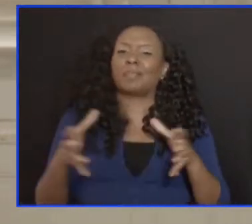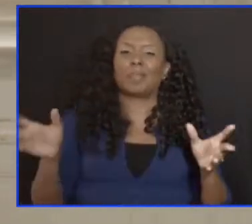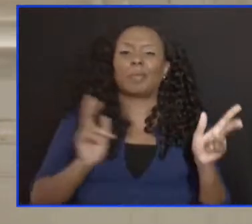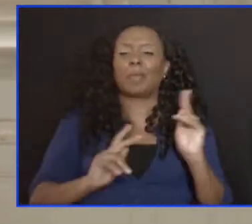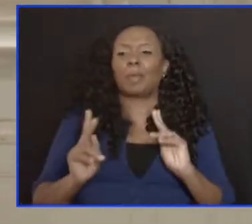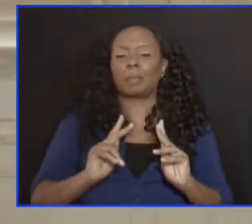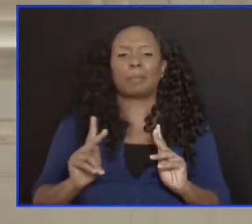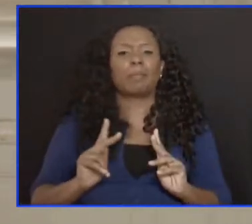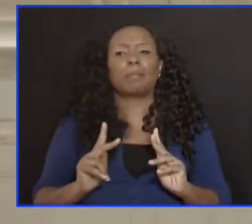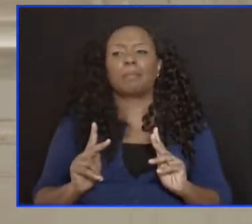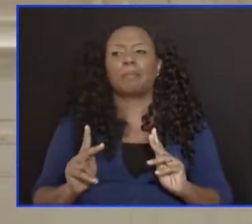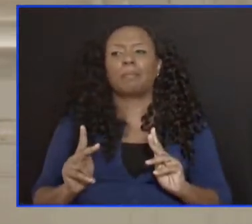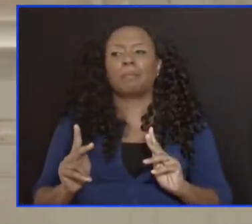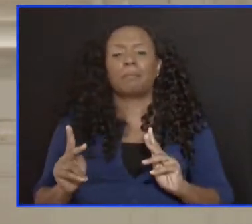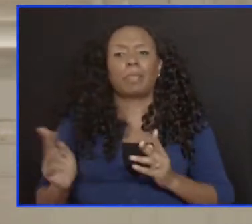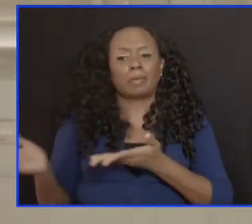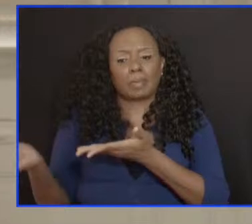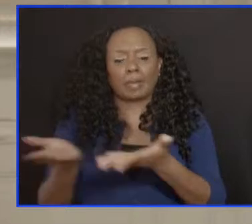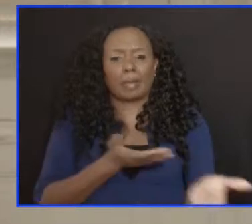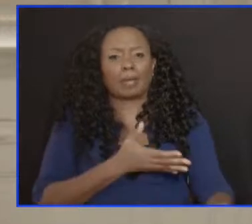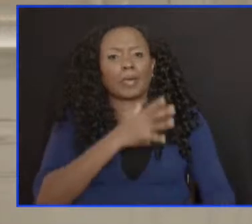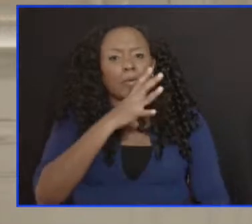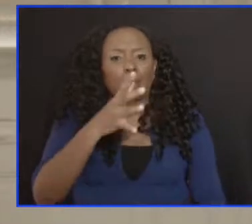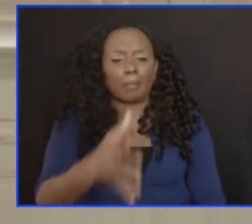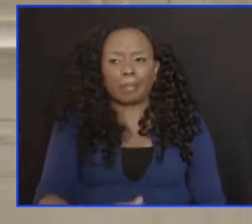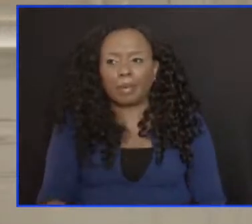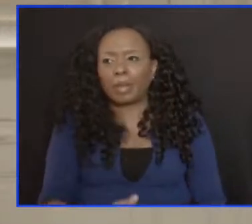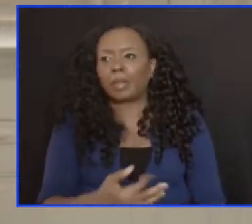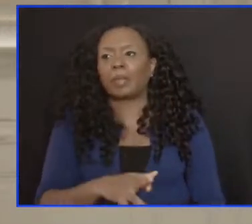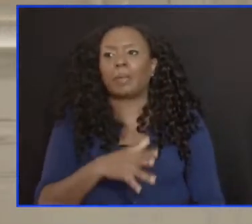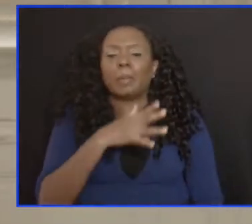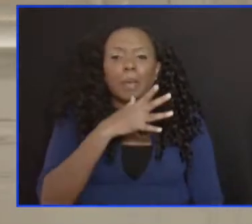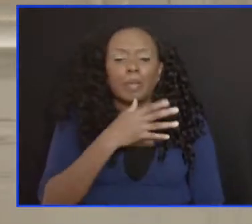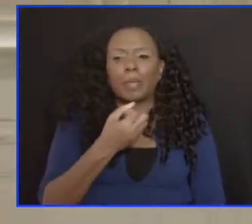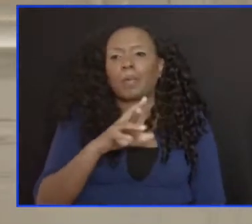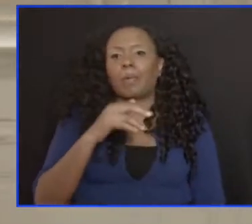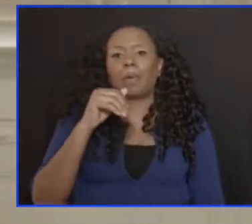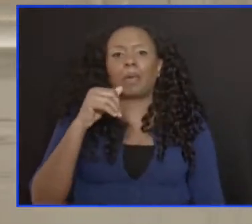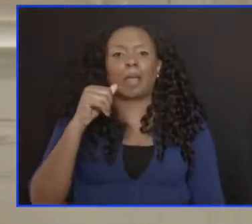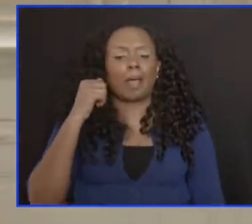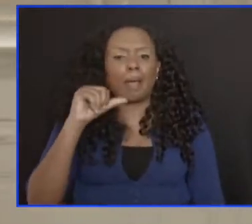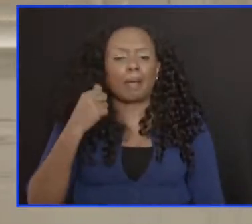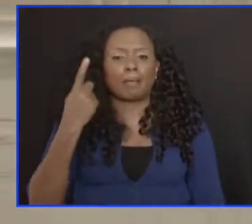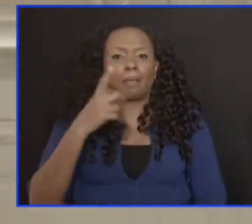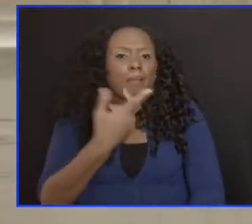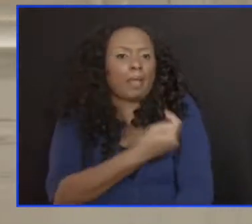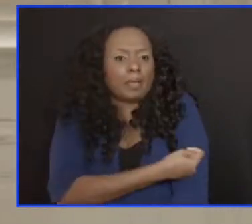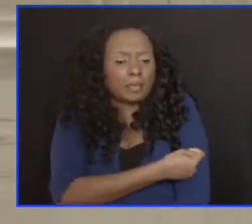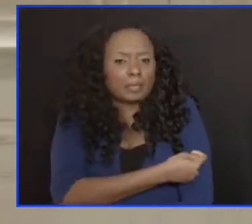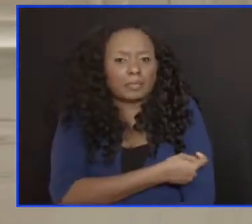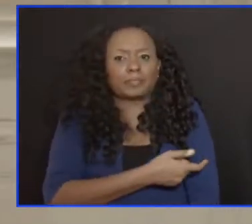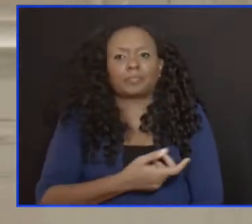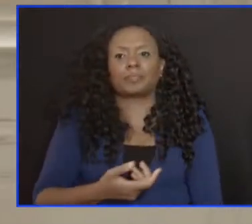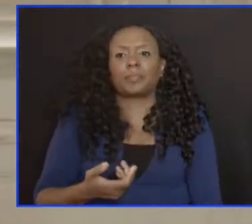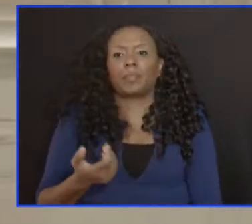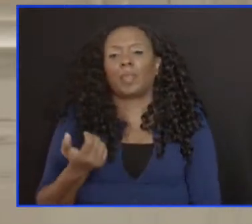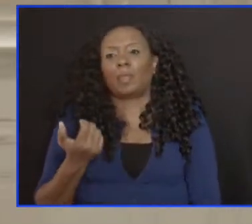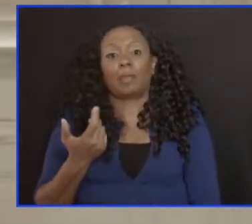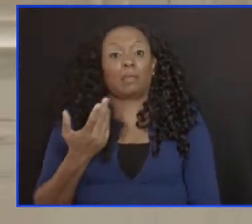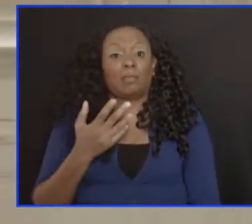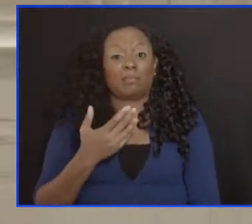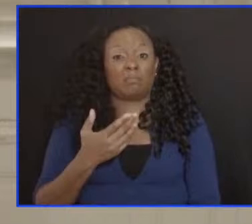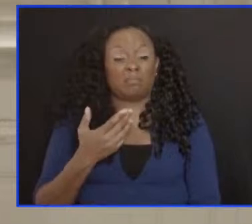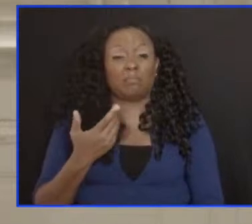or a great aunt out, or my own granny out, to get vaccinated, or maybe an adopted granny out to